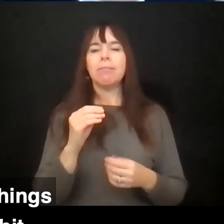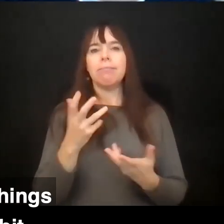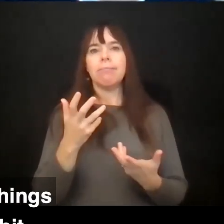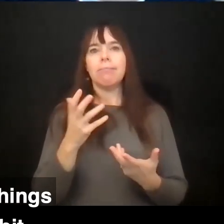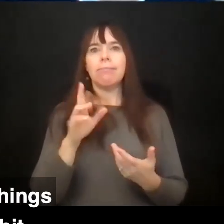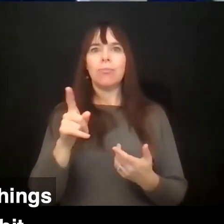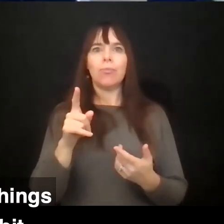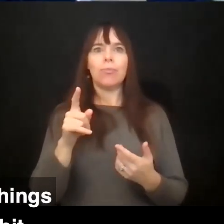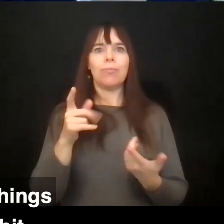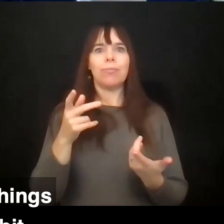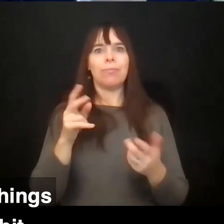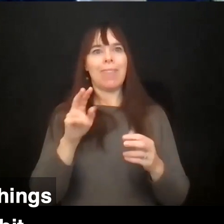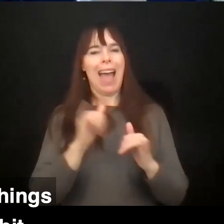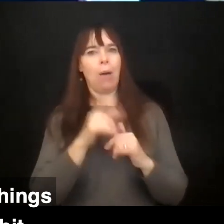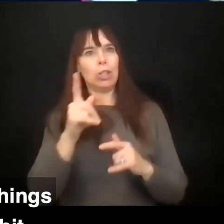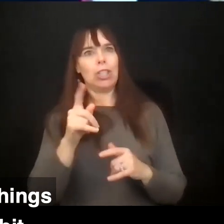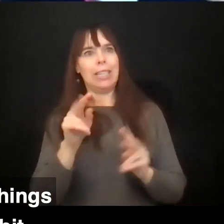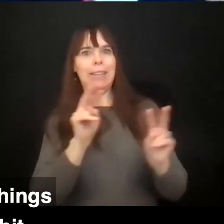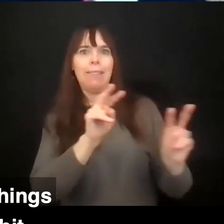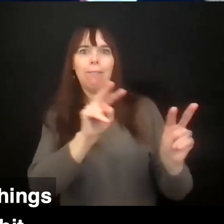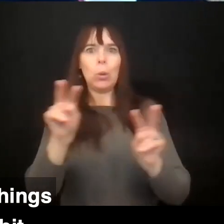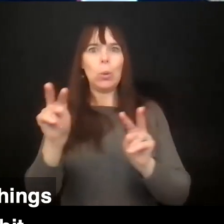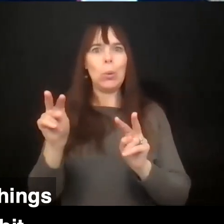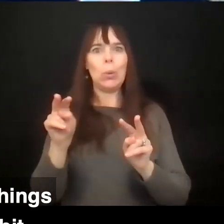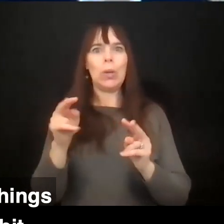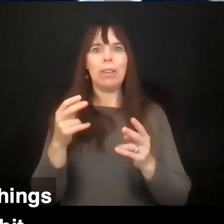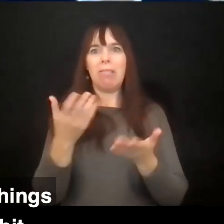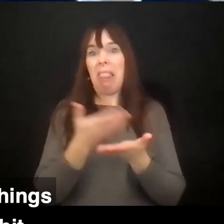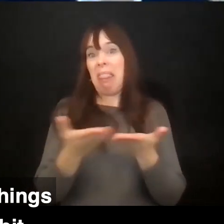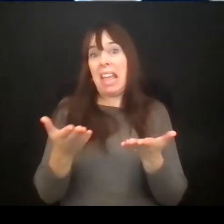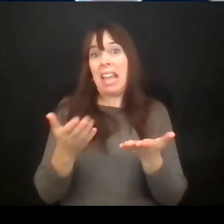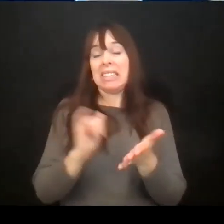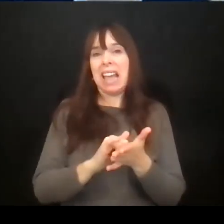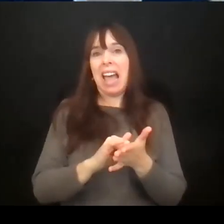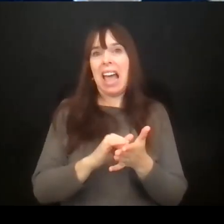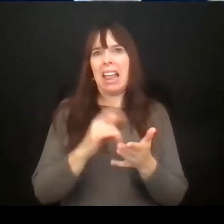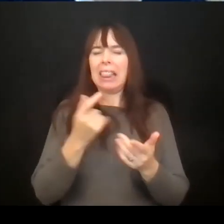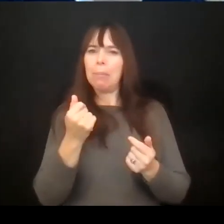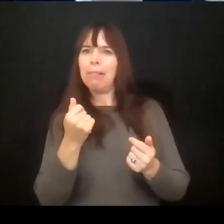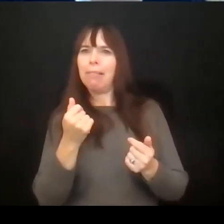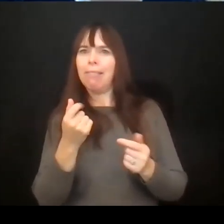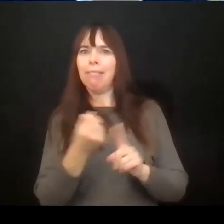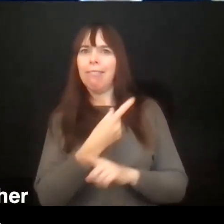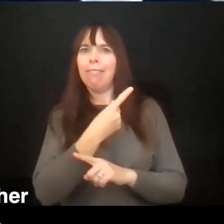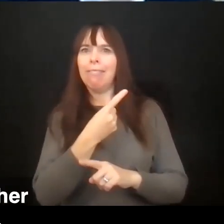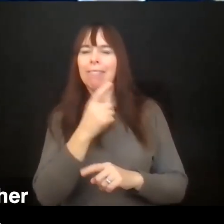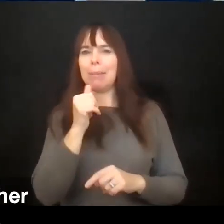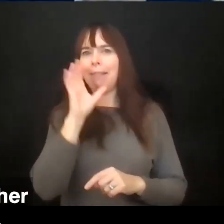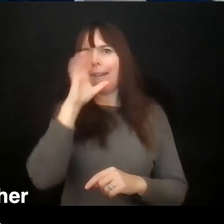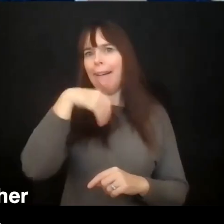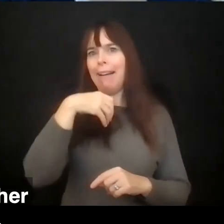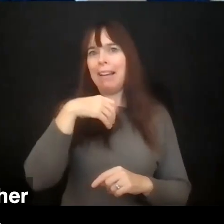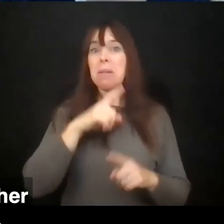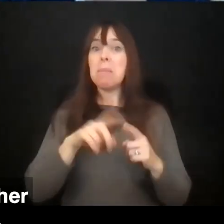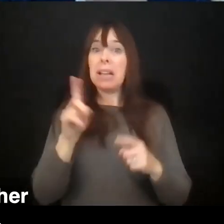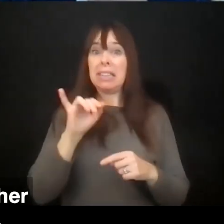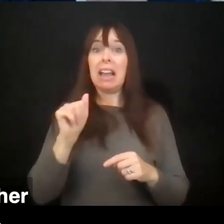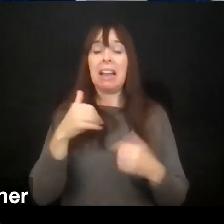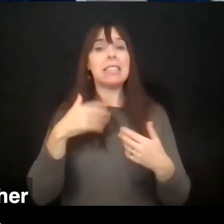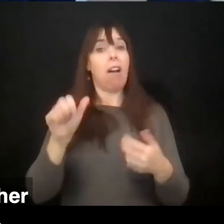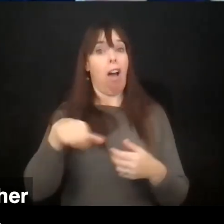her view of things that might be a little bit offbeat or a little bit different. But the DIA has